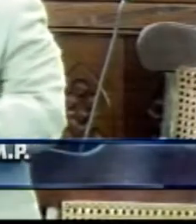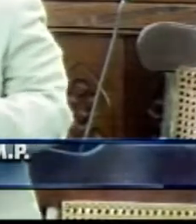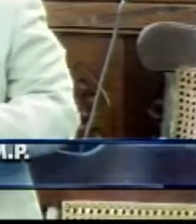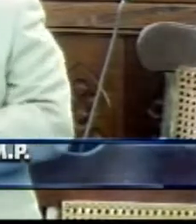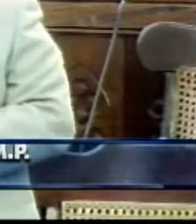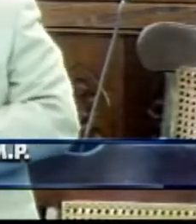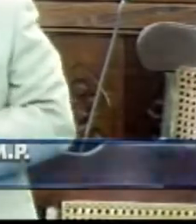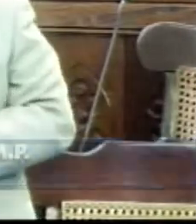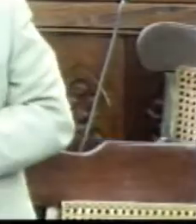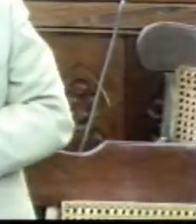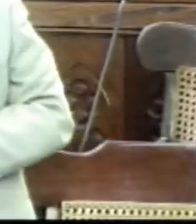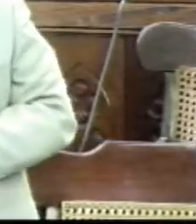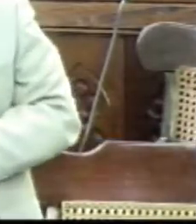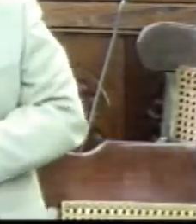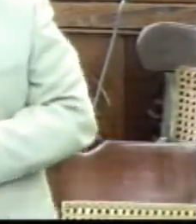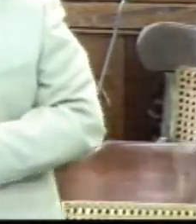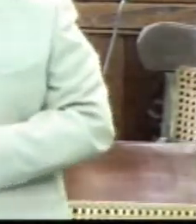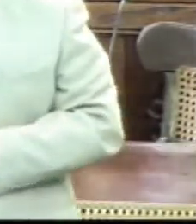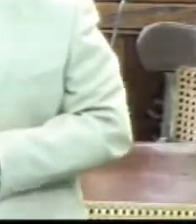view, that kind of thinking.